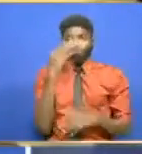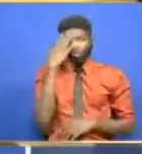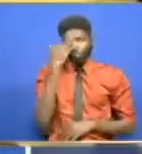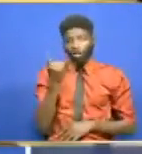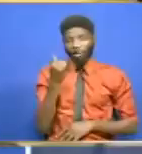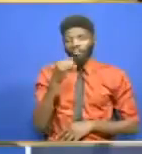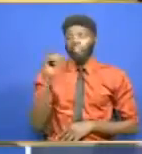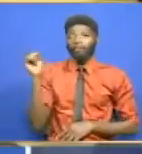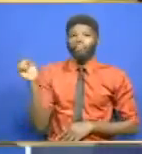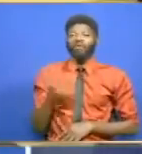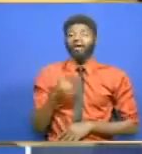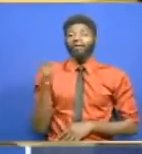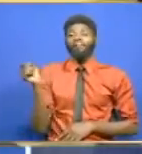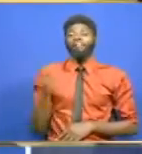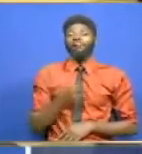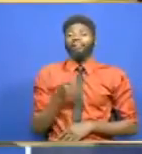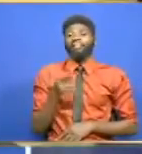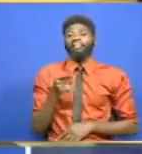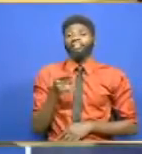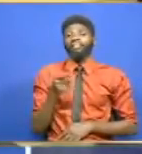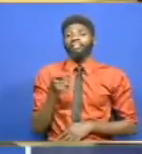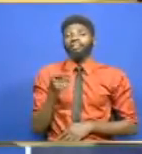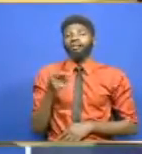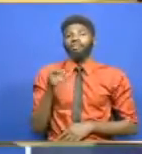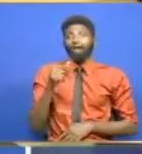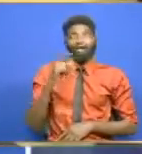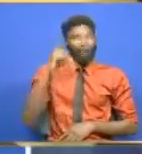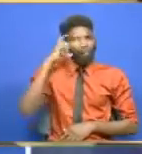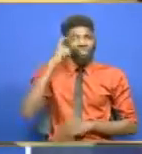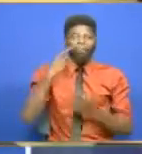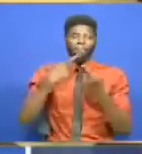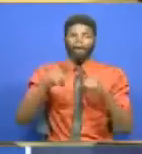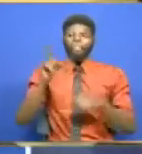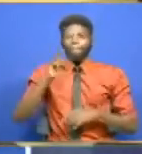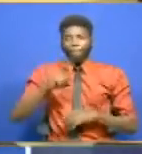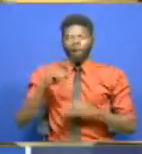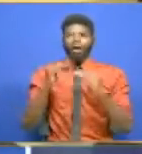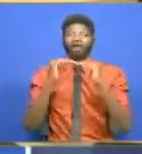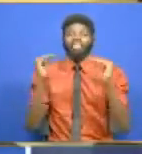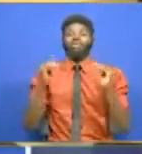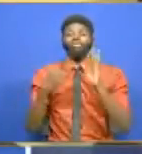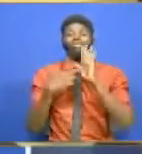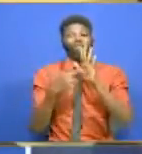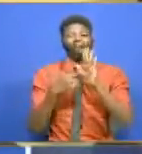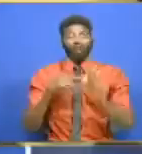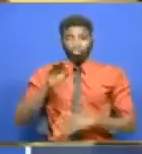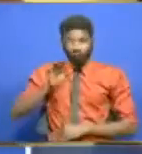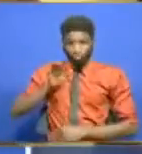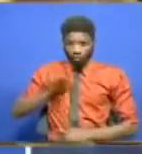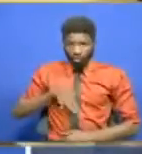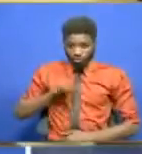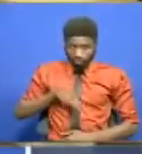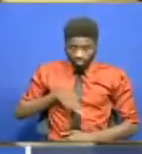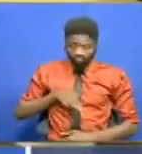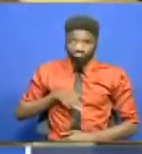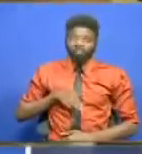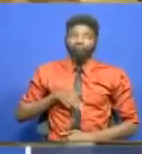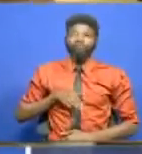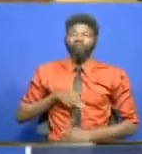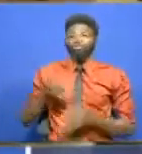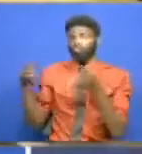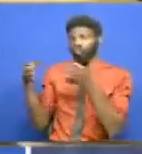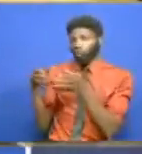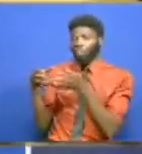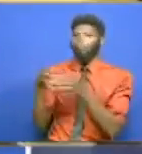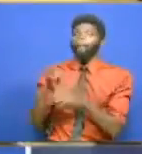to a semblance where at least there is equity in representation. So the women caucus